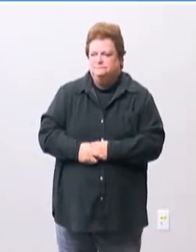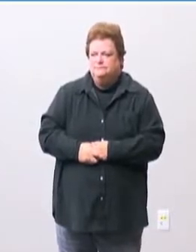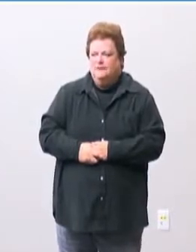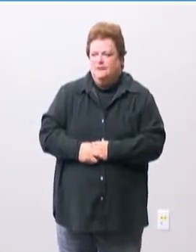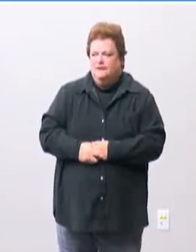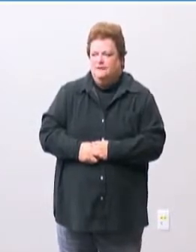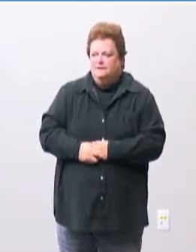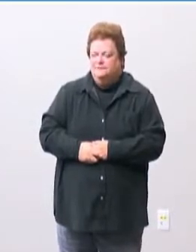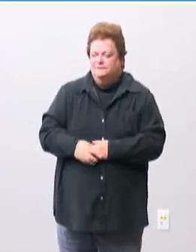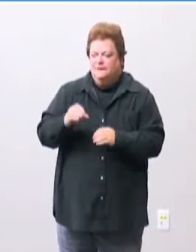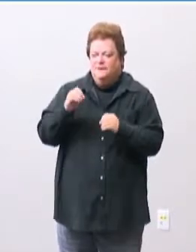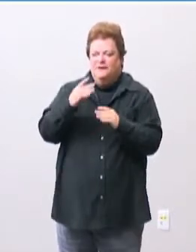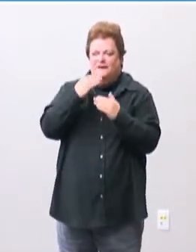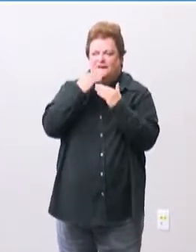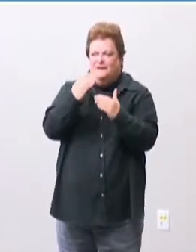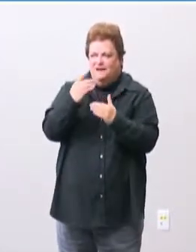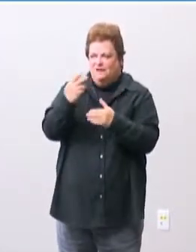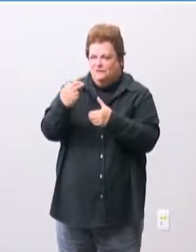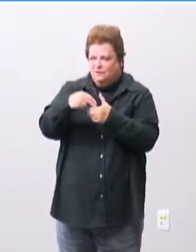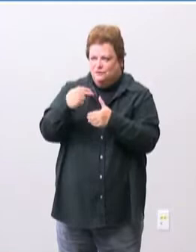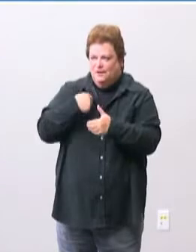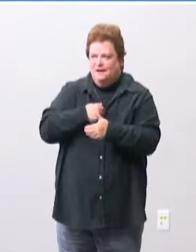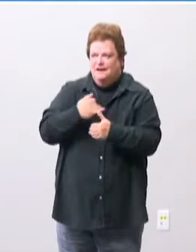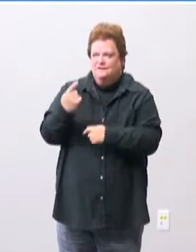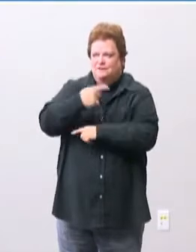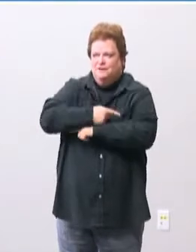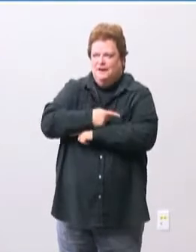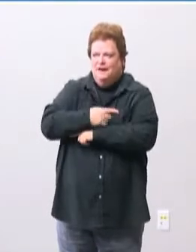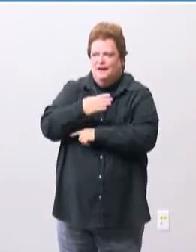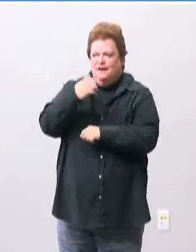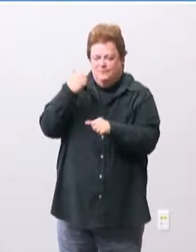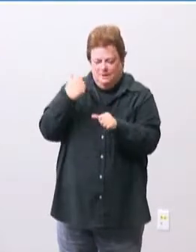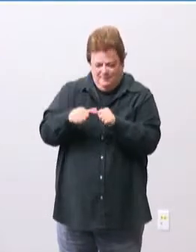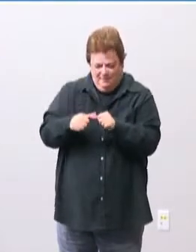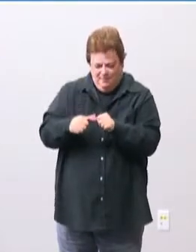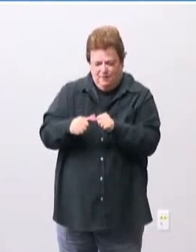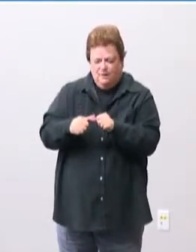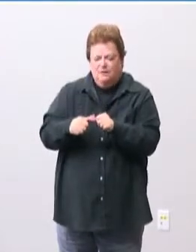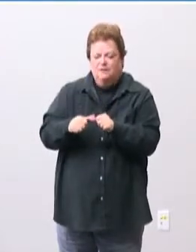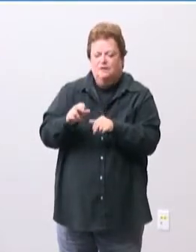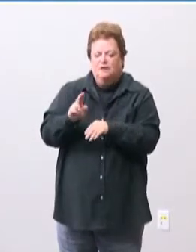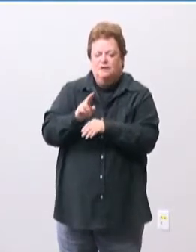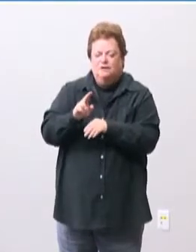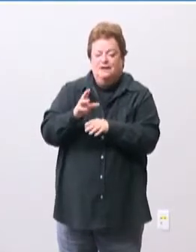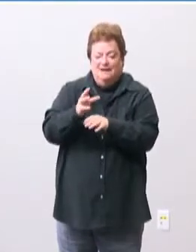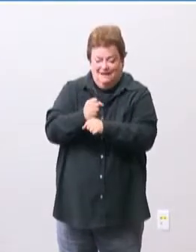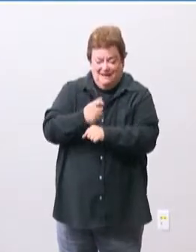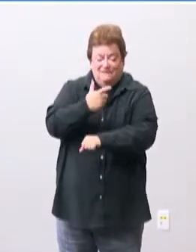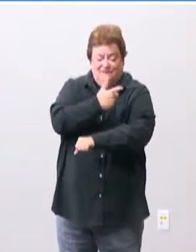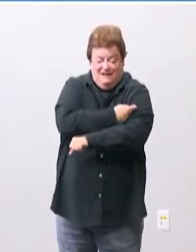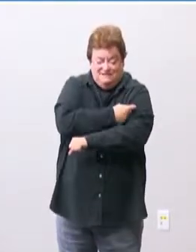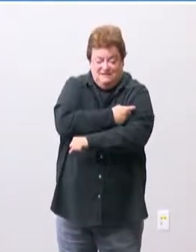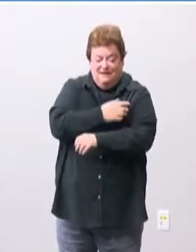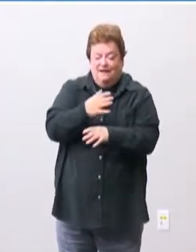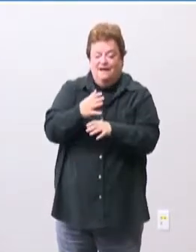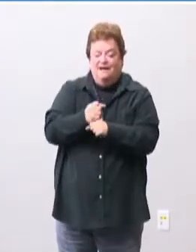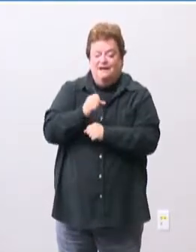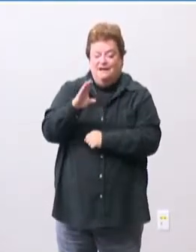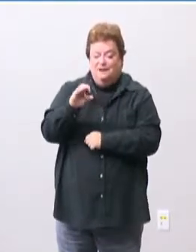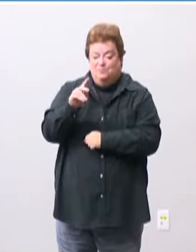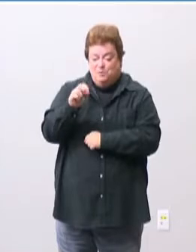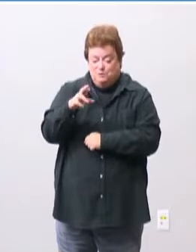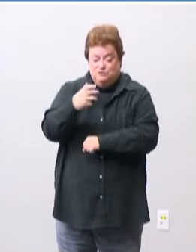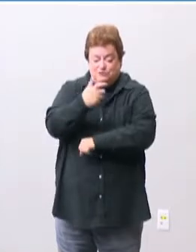Okay. Thank you for joining us today. Be sure and get vaccinated, get your